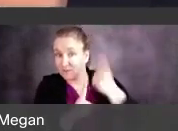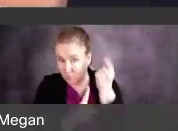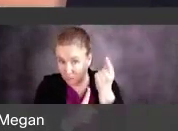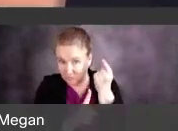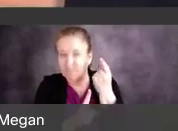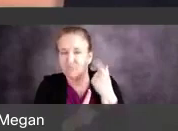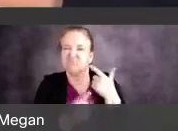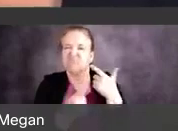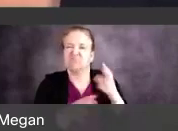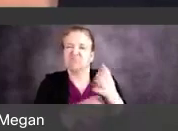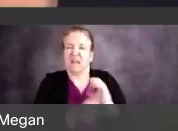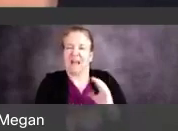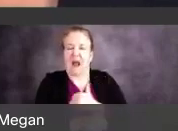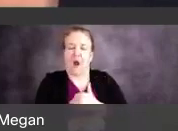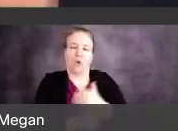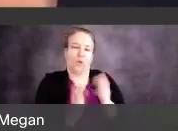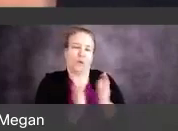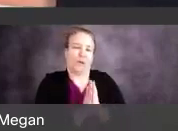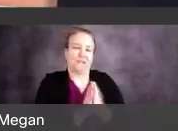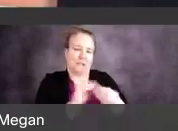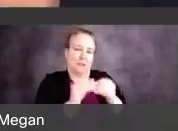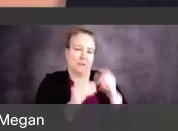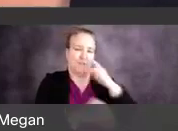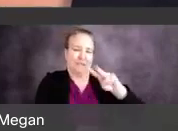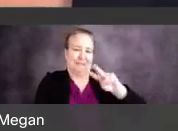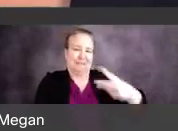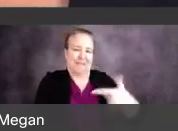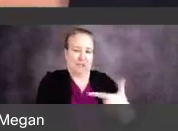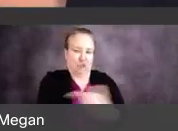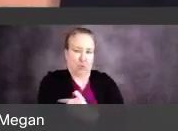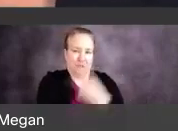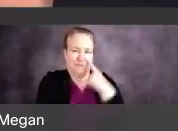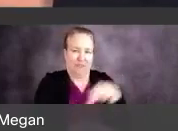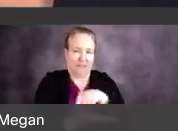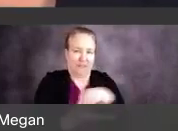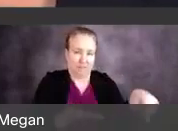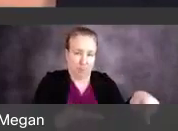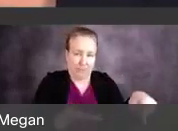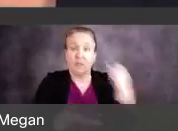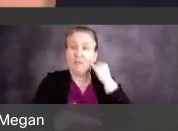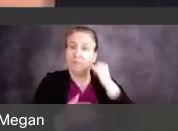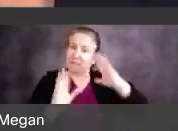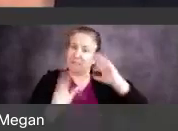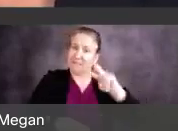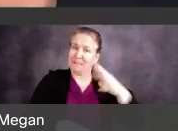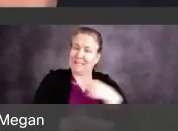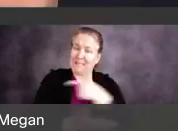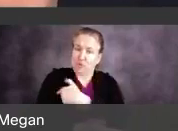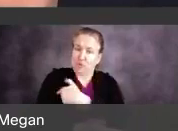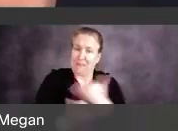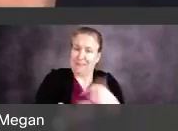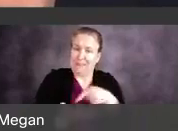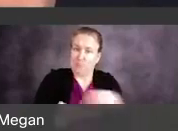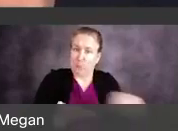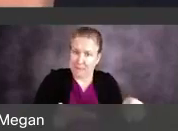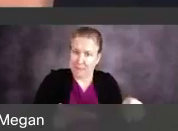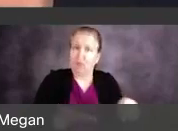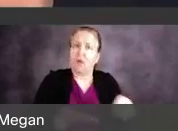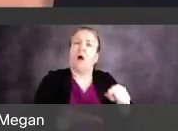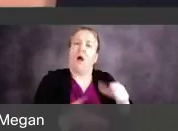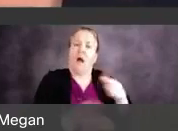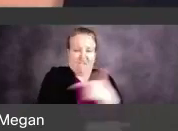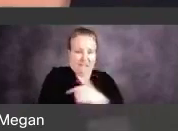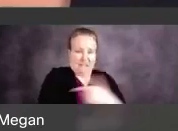our requested second doses for this week. So if you're expecting a second dose this week, we have vaccine for